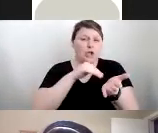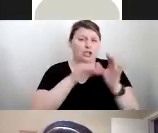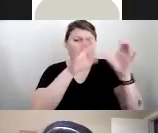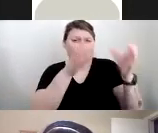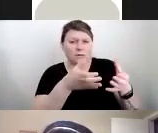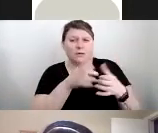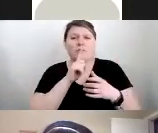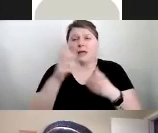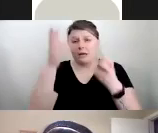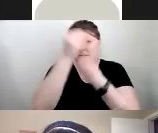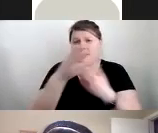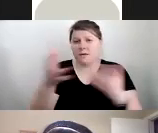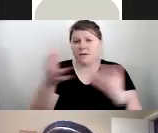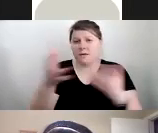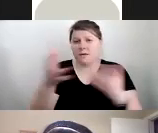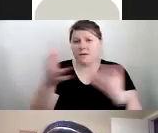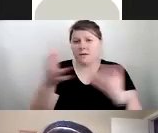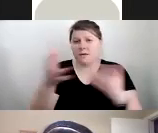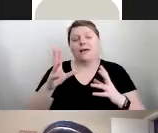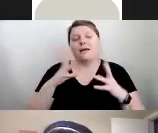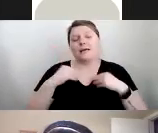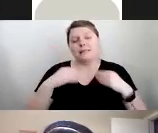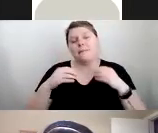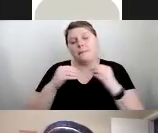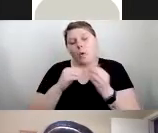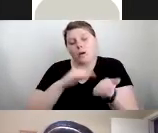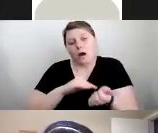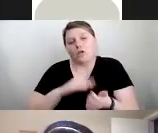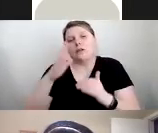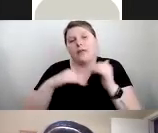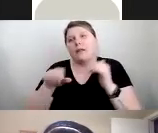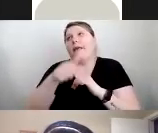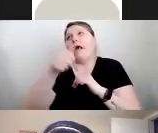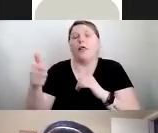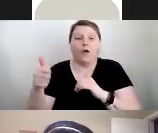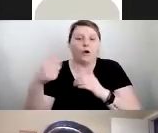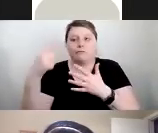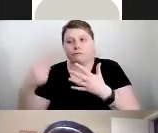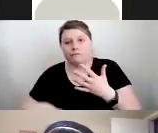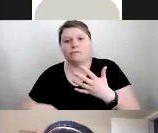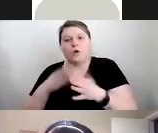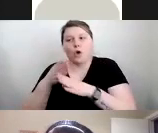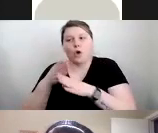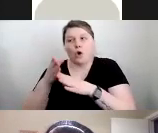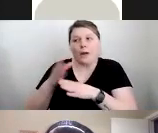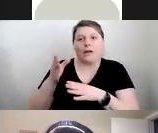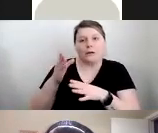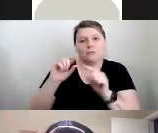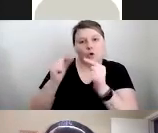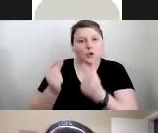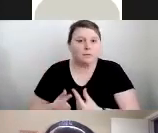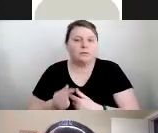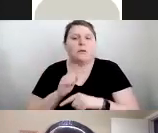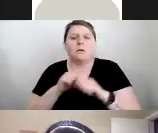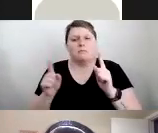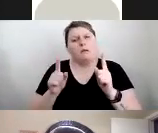with everybody, they do take a lot more doctors than all the other subspecialties or all the other, I guess, career tracks. But those